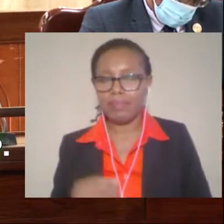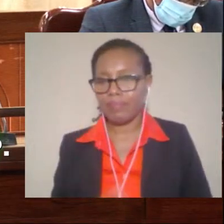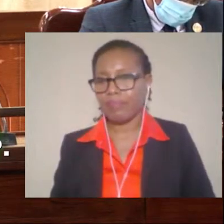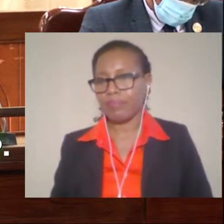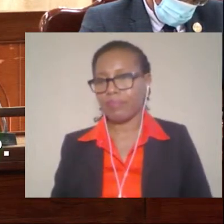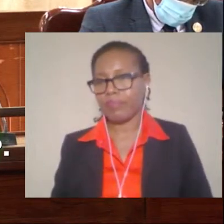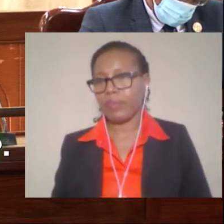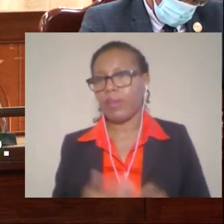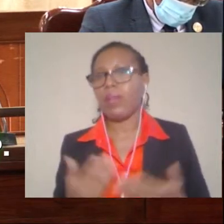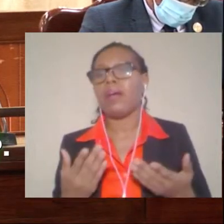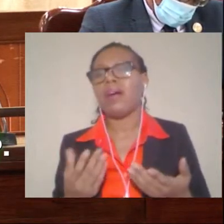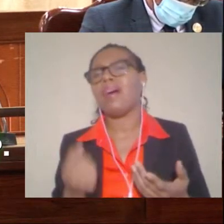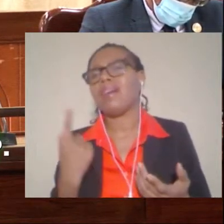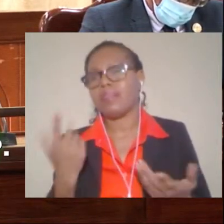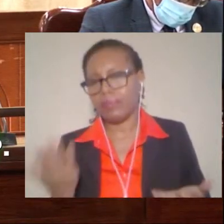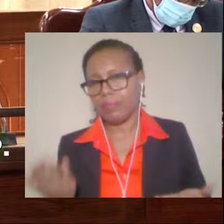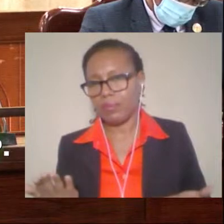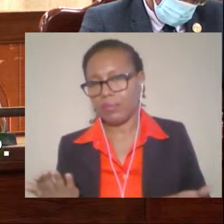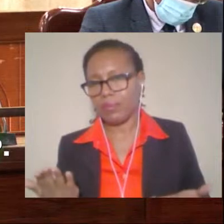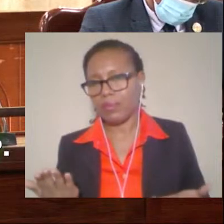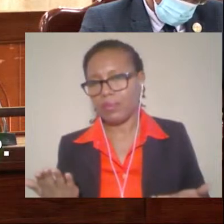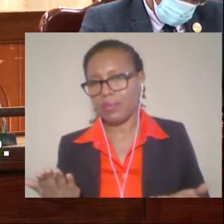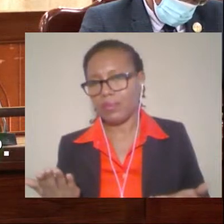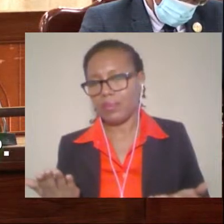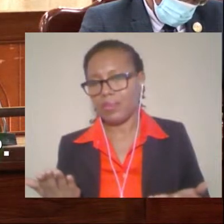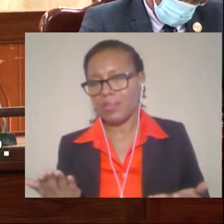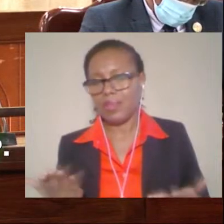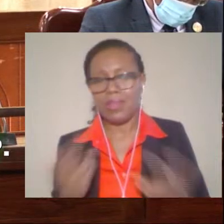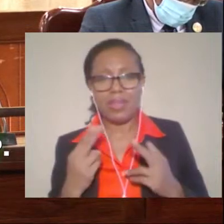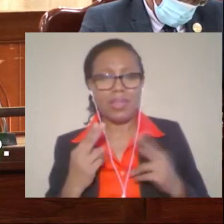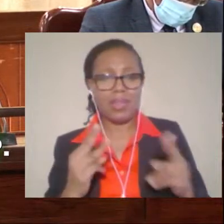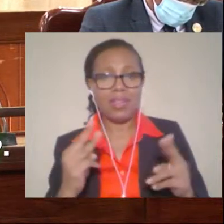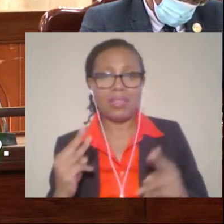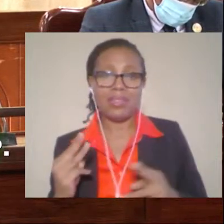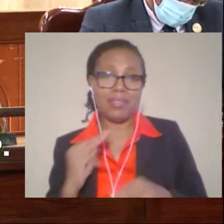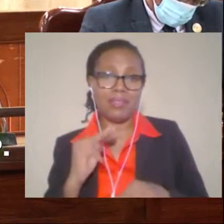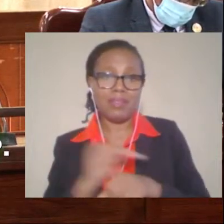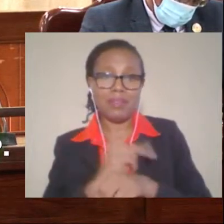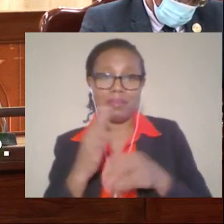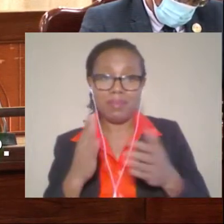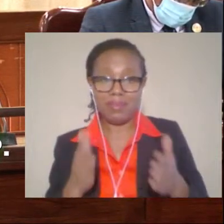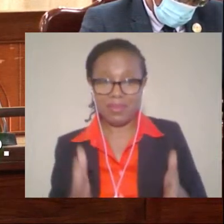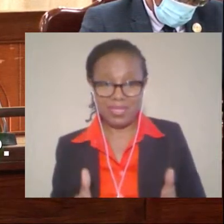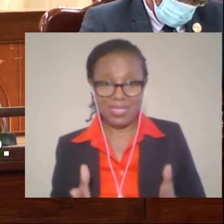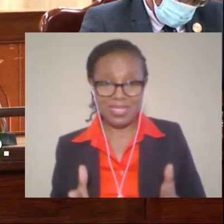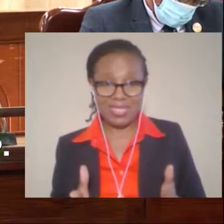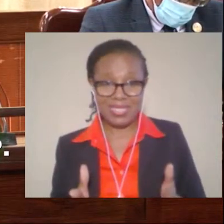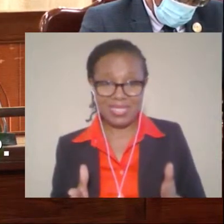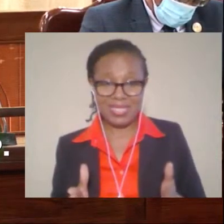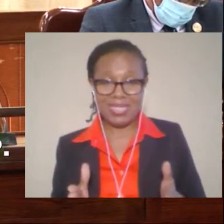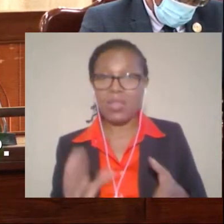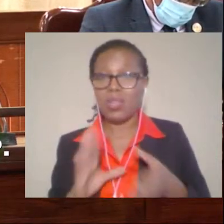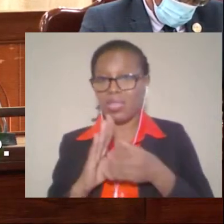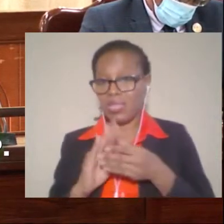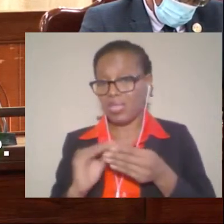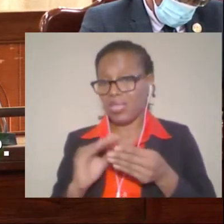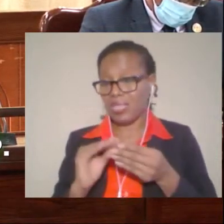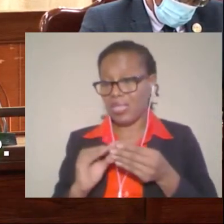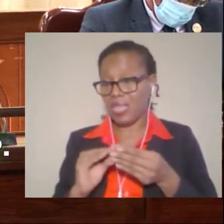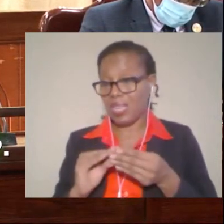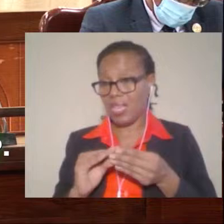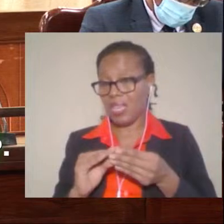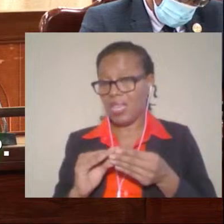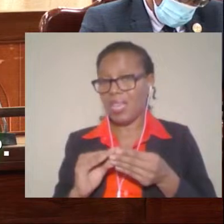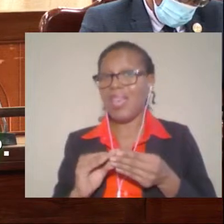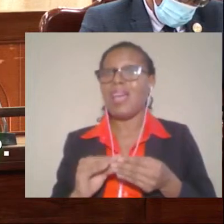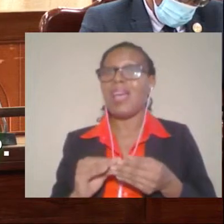Now, the Honorable Minister was not making that statement. The Honorable Minister was saying it's the information that's come to me. So I